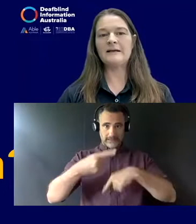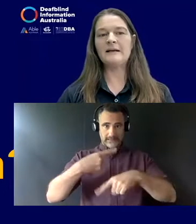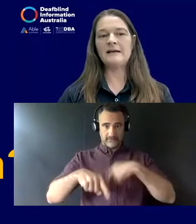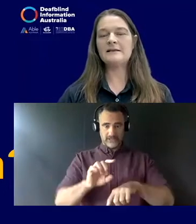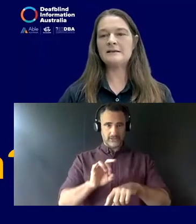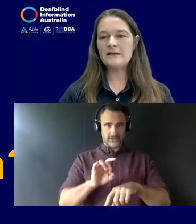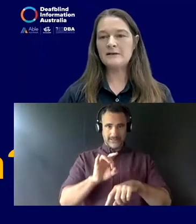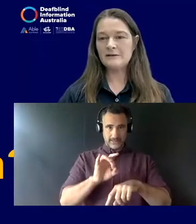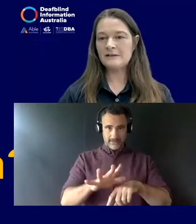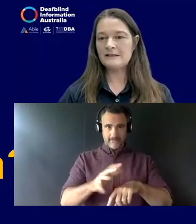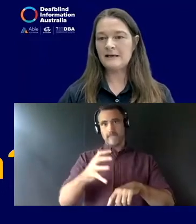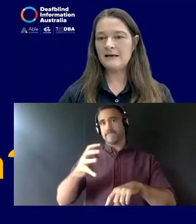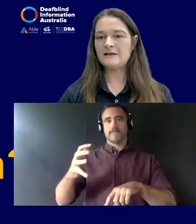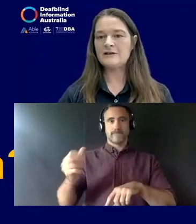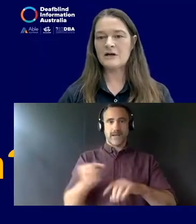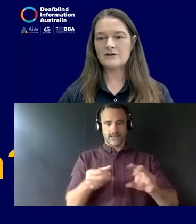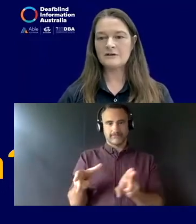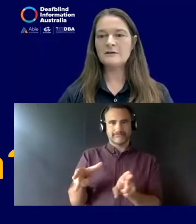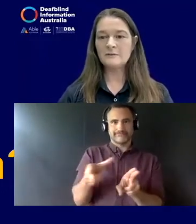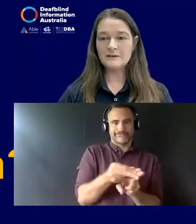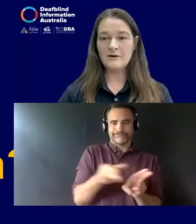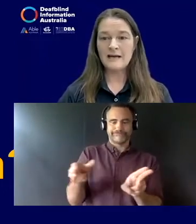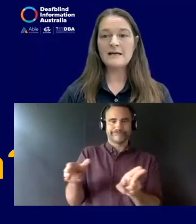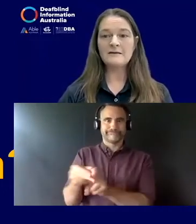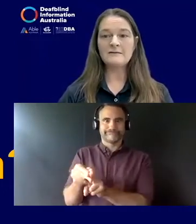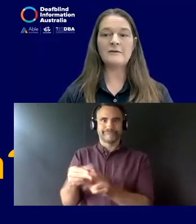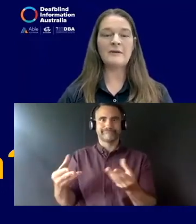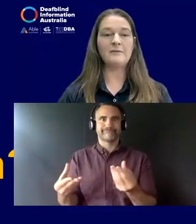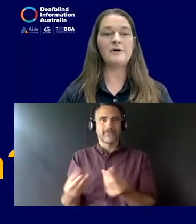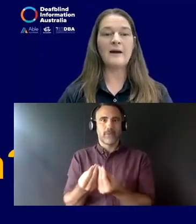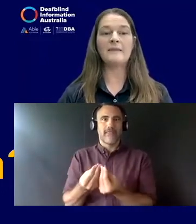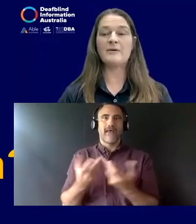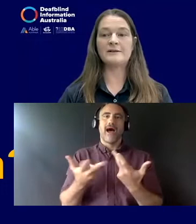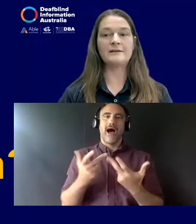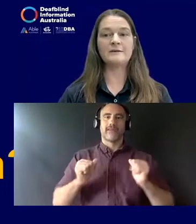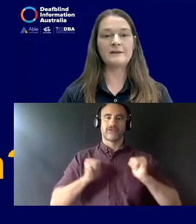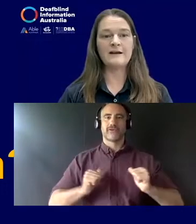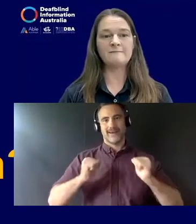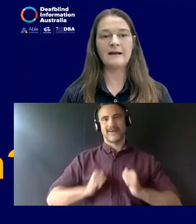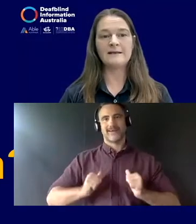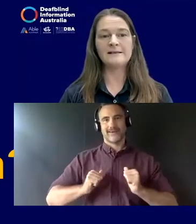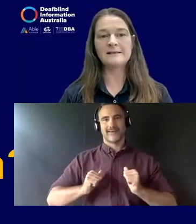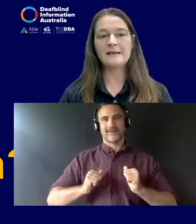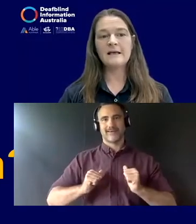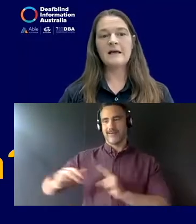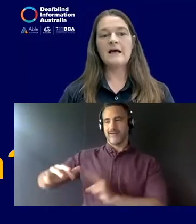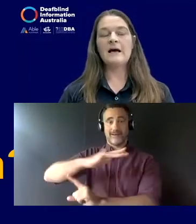It needs to be used in conjunction with training for the people around the person with deafblindness,